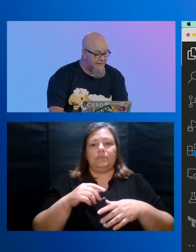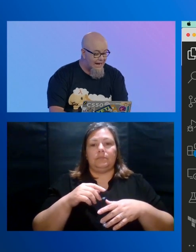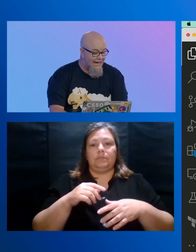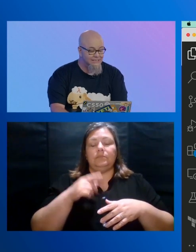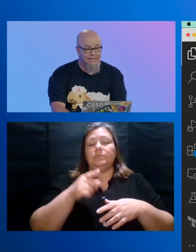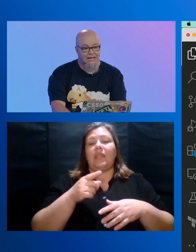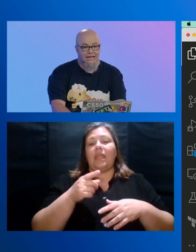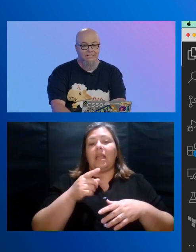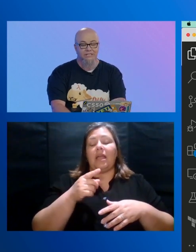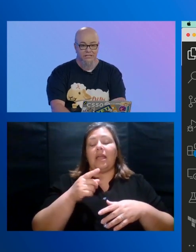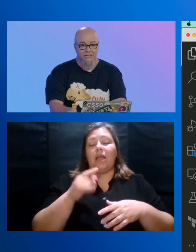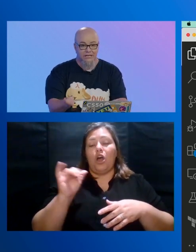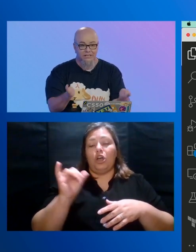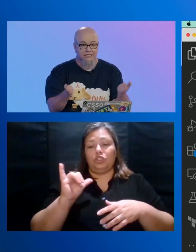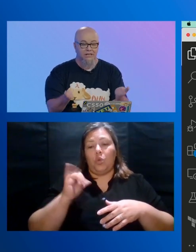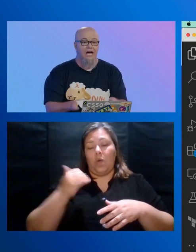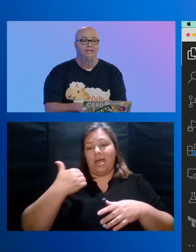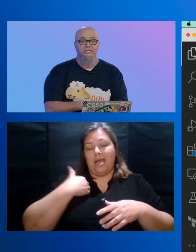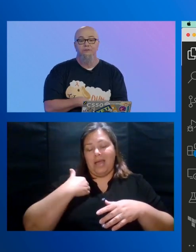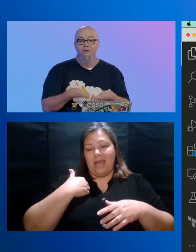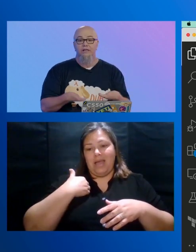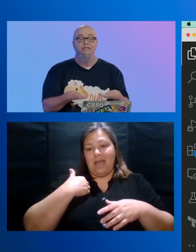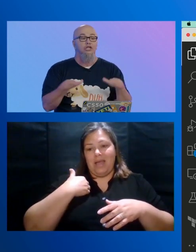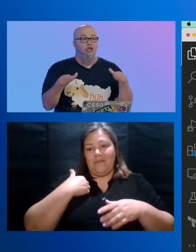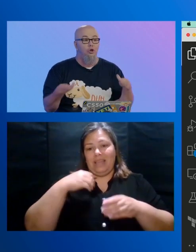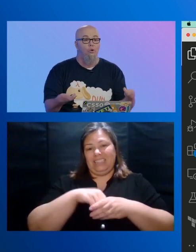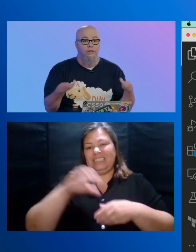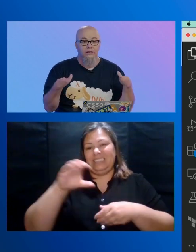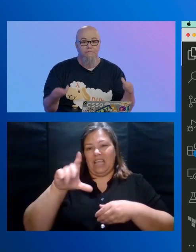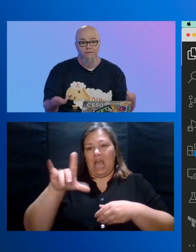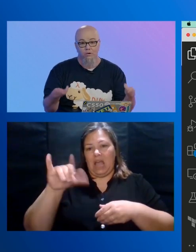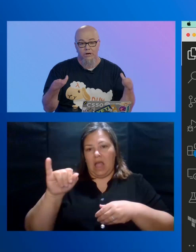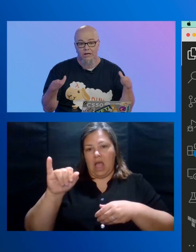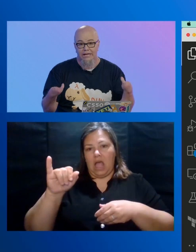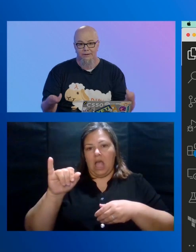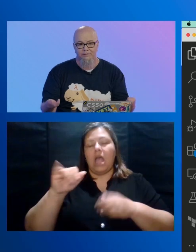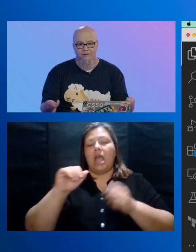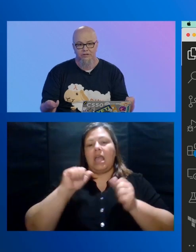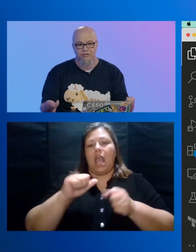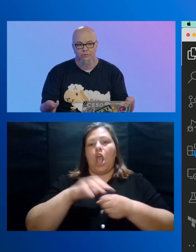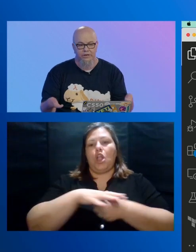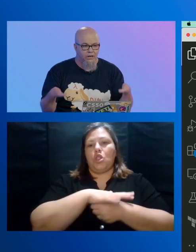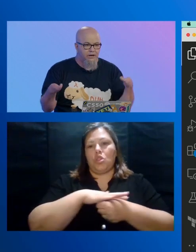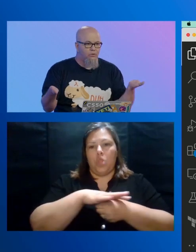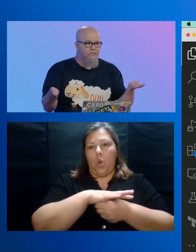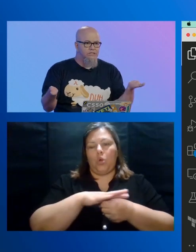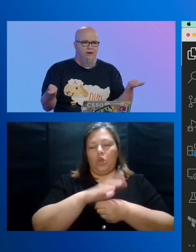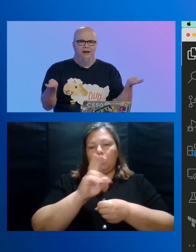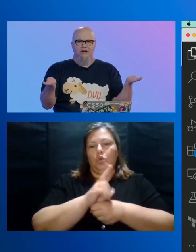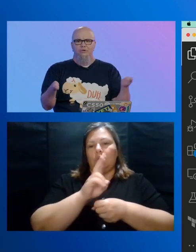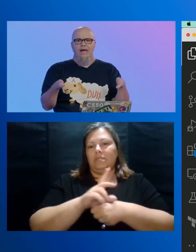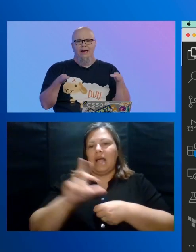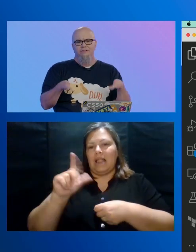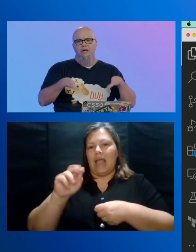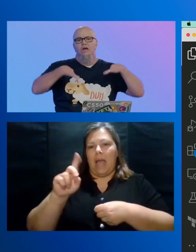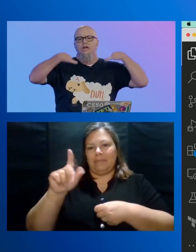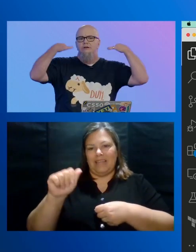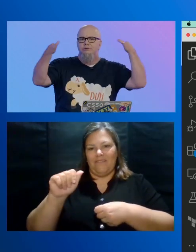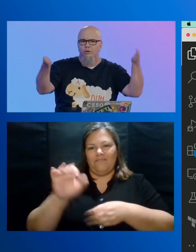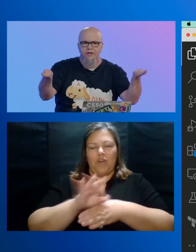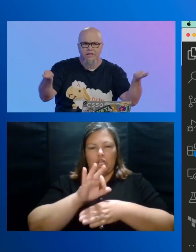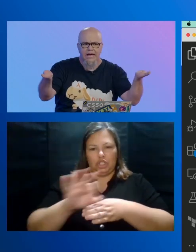of the things it has is this in the CLI is this ability to locally invoke a Lambda function. We get a lot of questions about, Eric, do I have